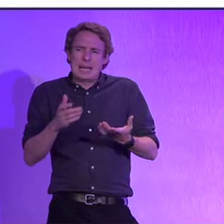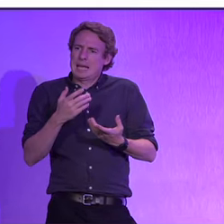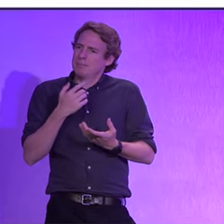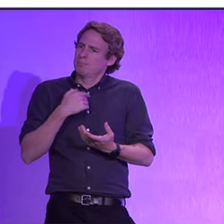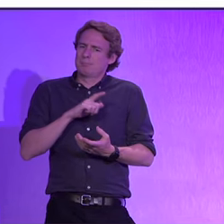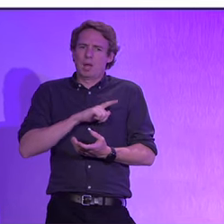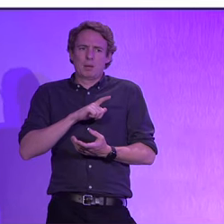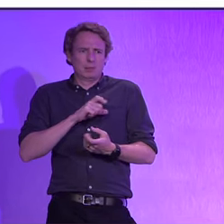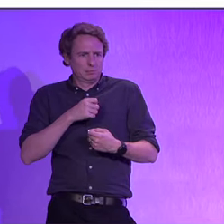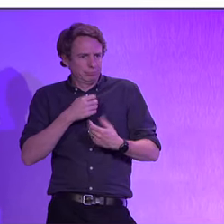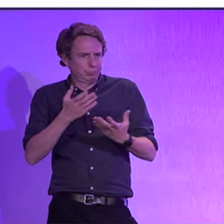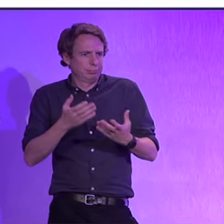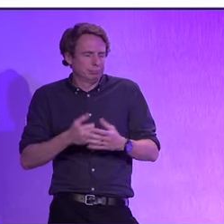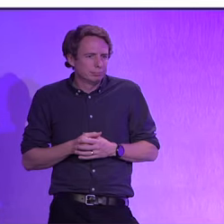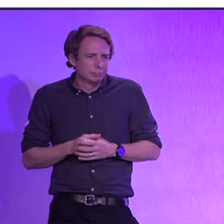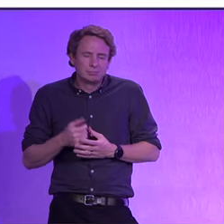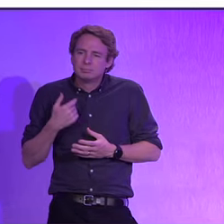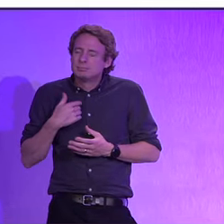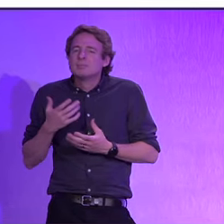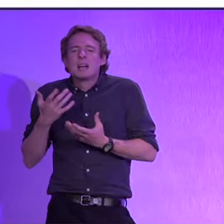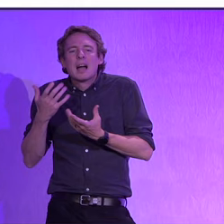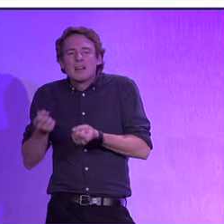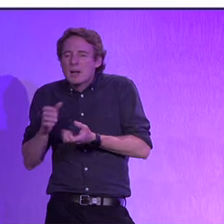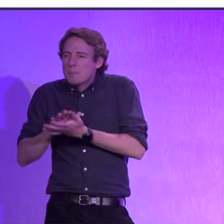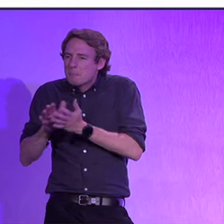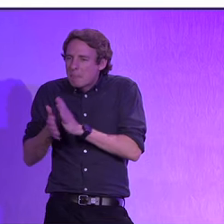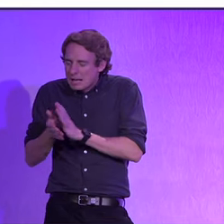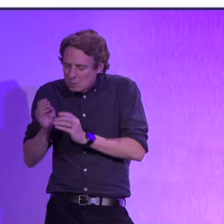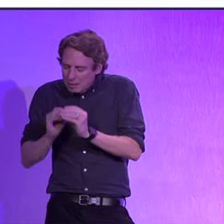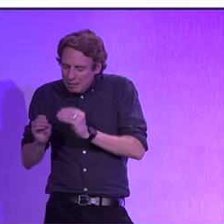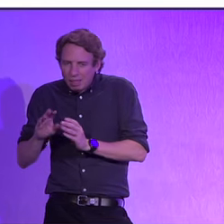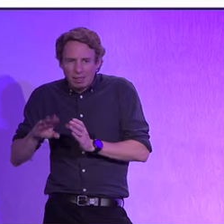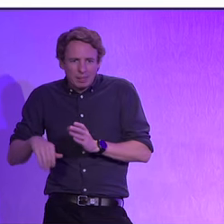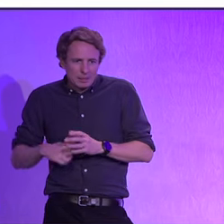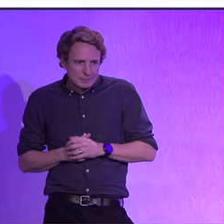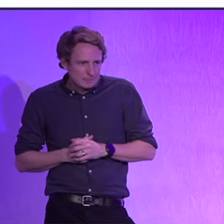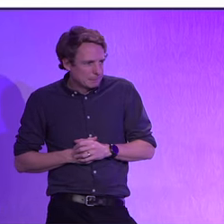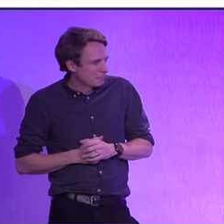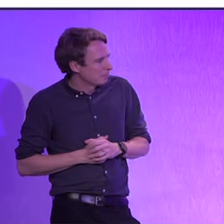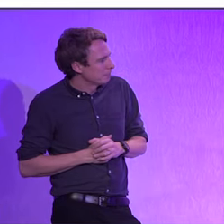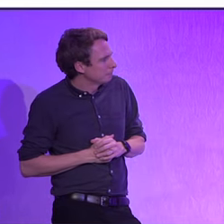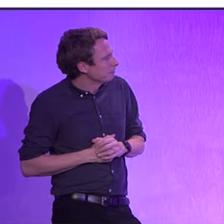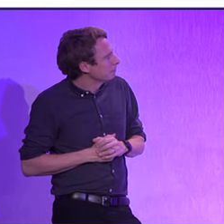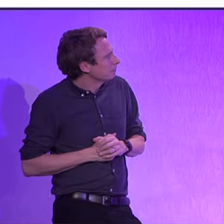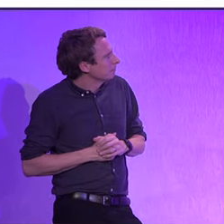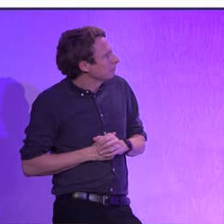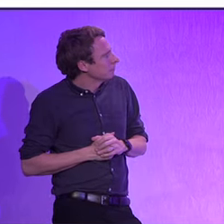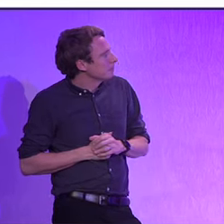speak clearly and with purpose, and more to lay low the hithers and dithers born of manual manipulations.